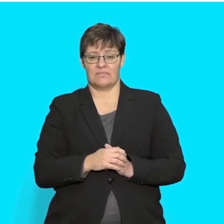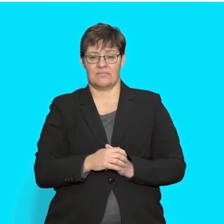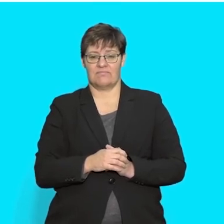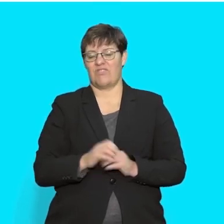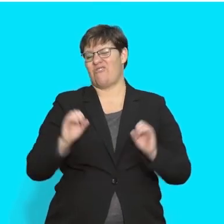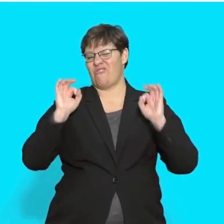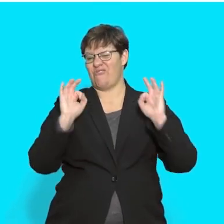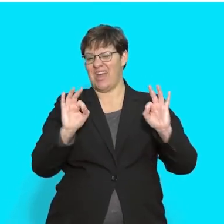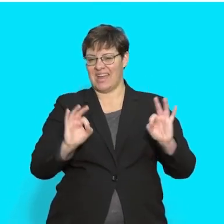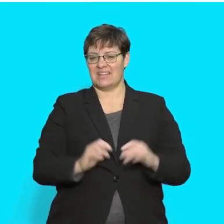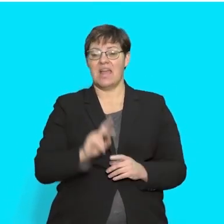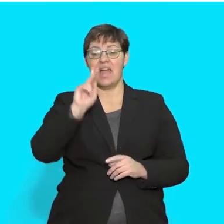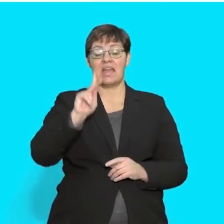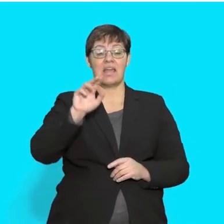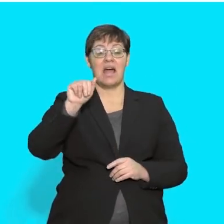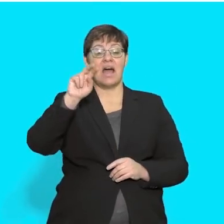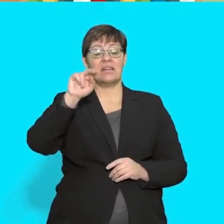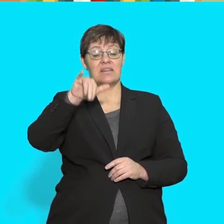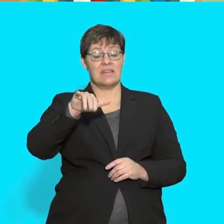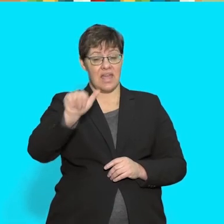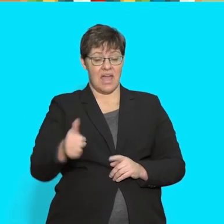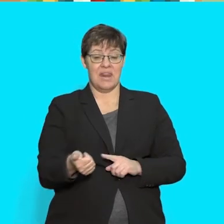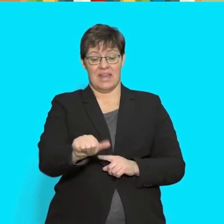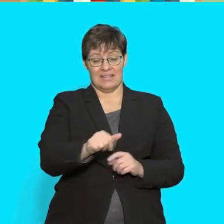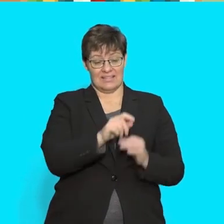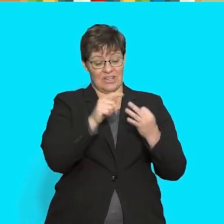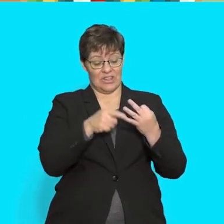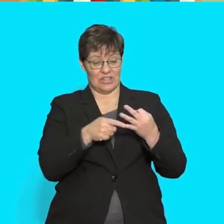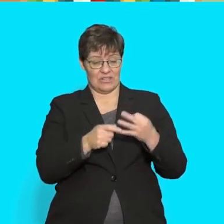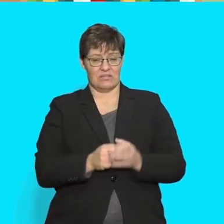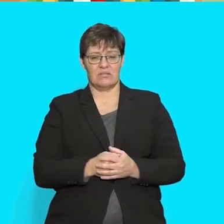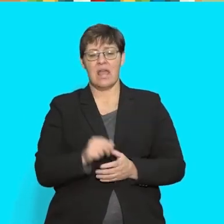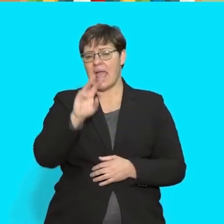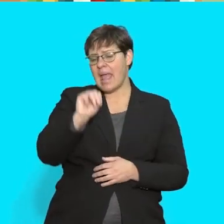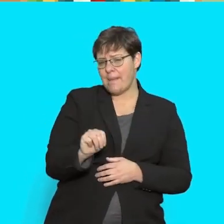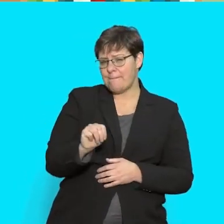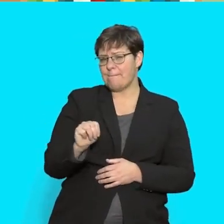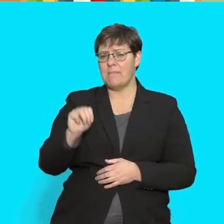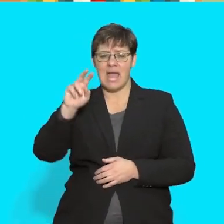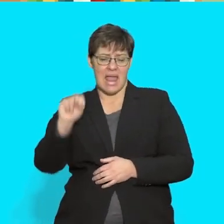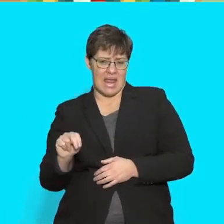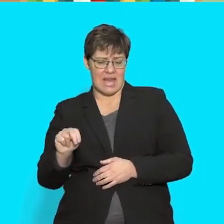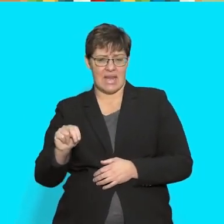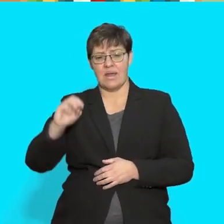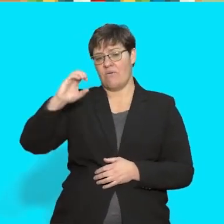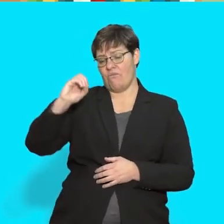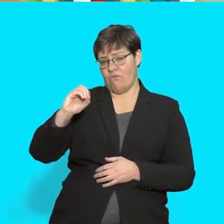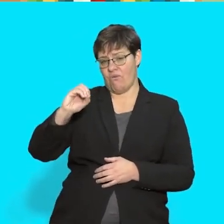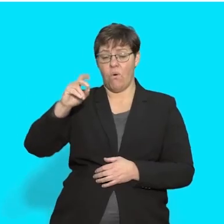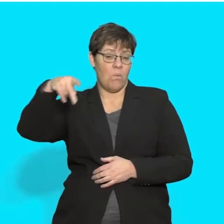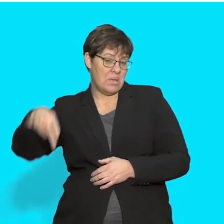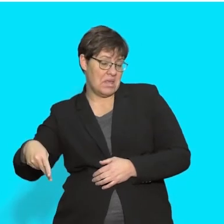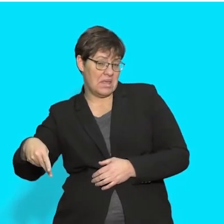Great! So Kanya comes next. What about M, N, O, or P?